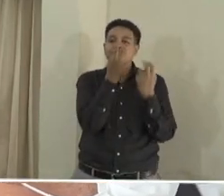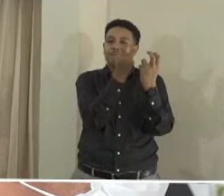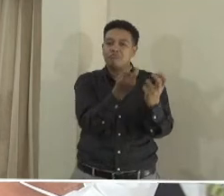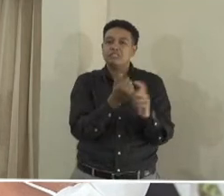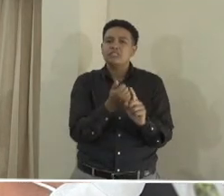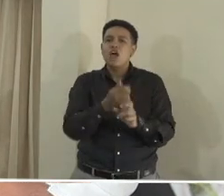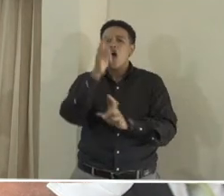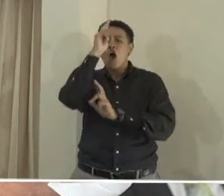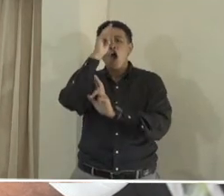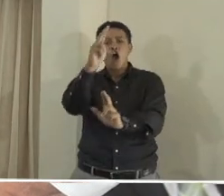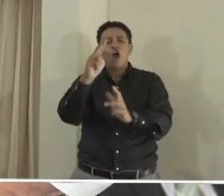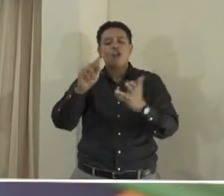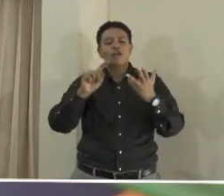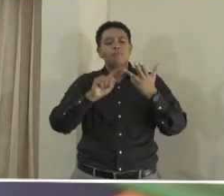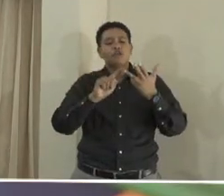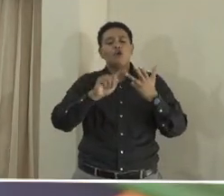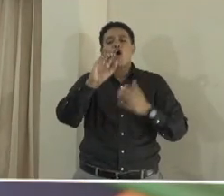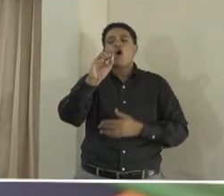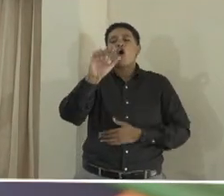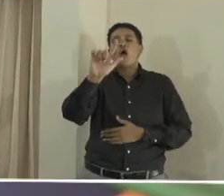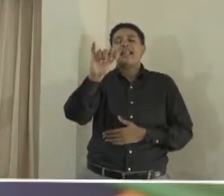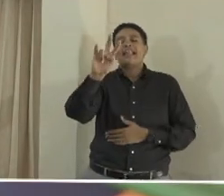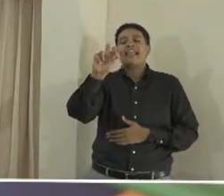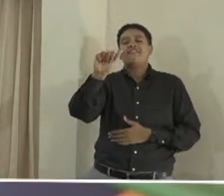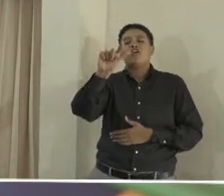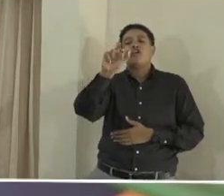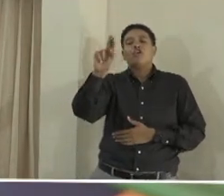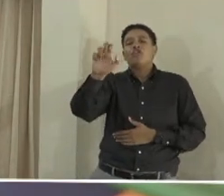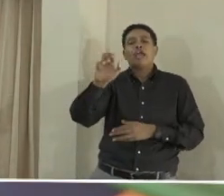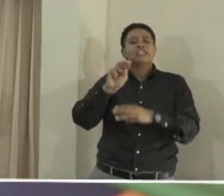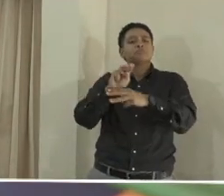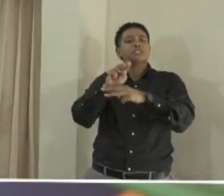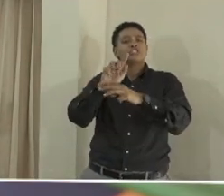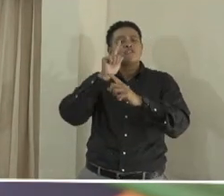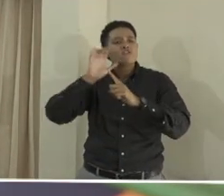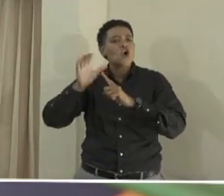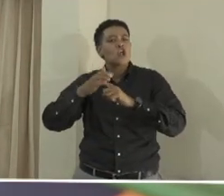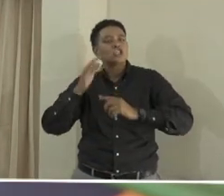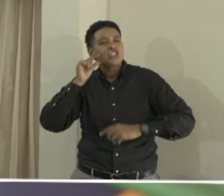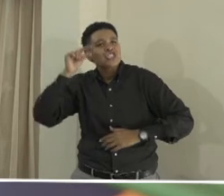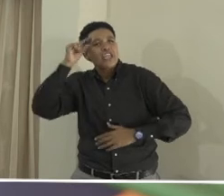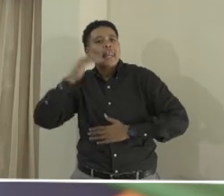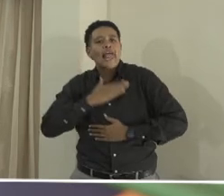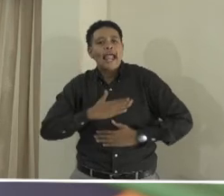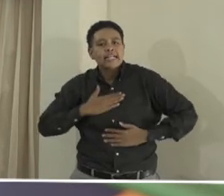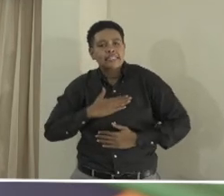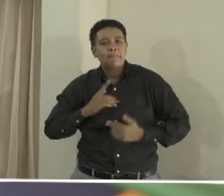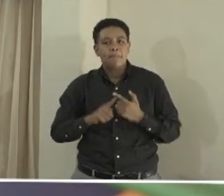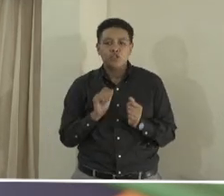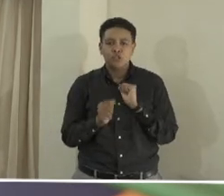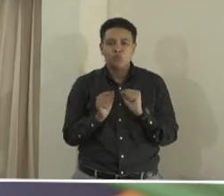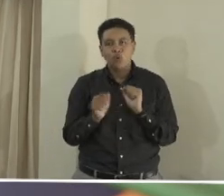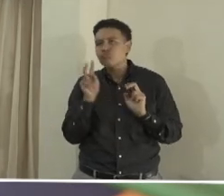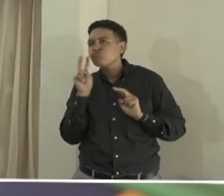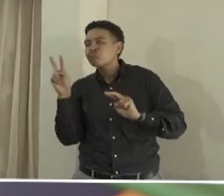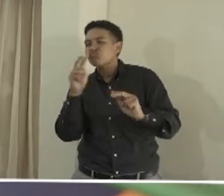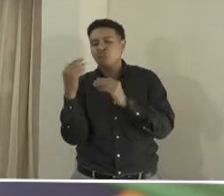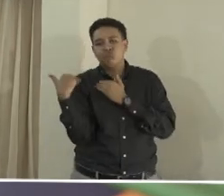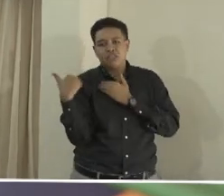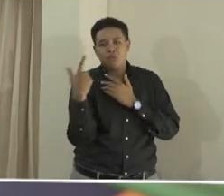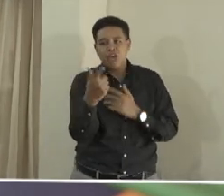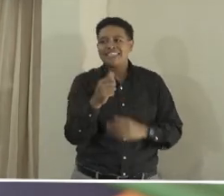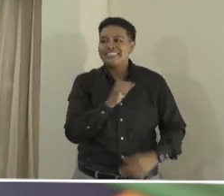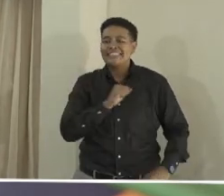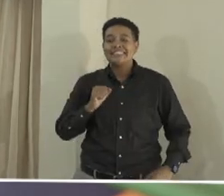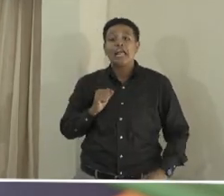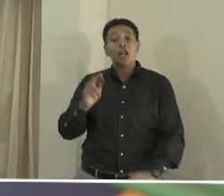Honorable Olivia Grange, Minister of Culture, Gender, Entertainment, and Sport.